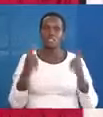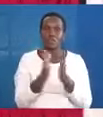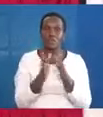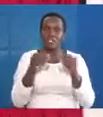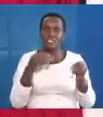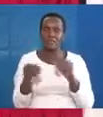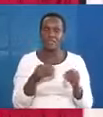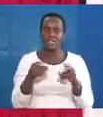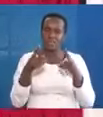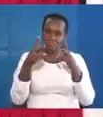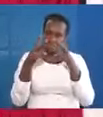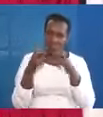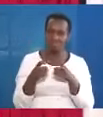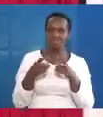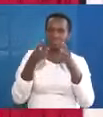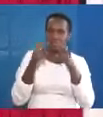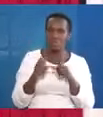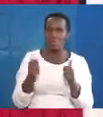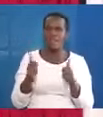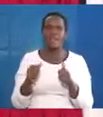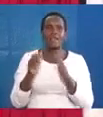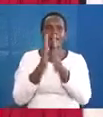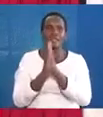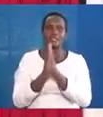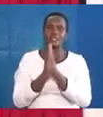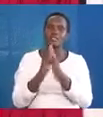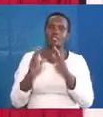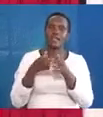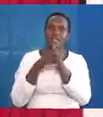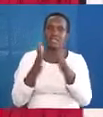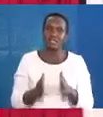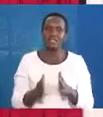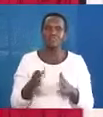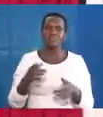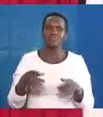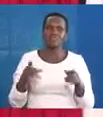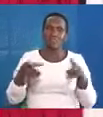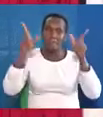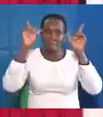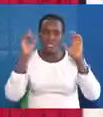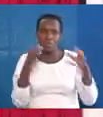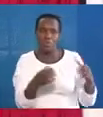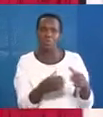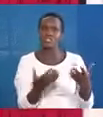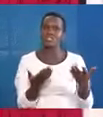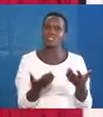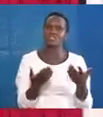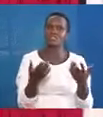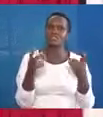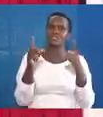disabilities, religious leaders, pastoral communities, trade